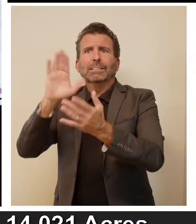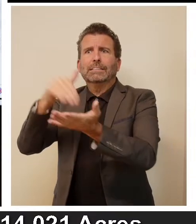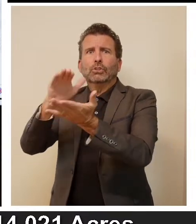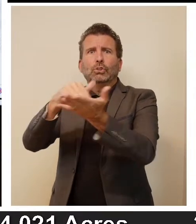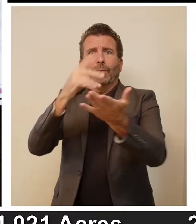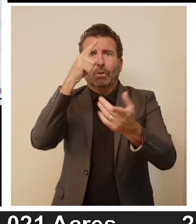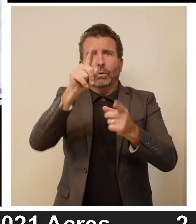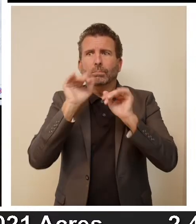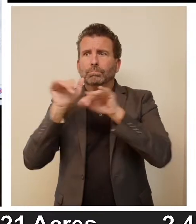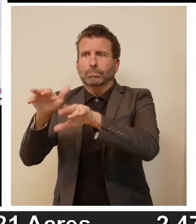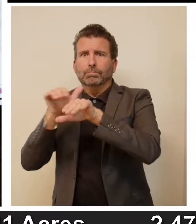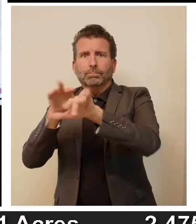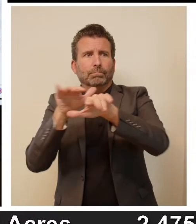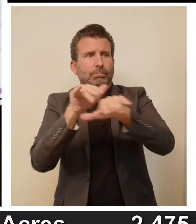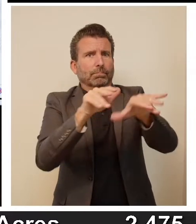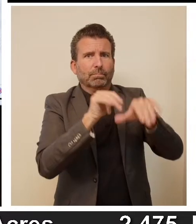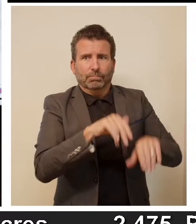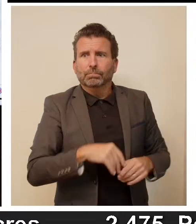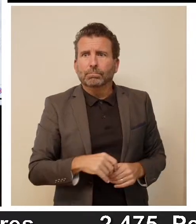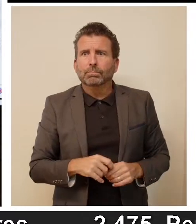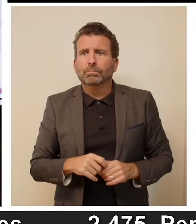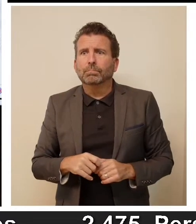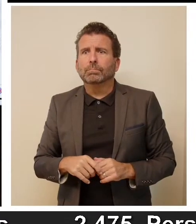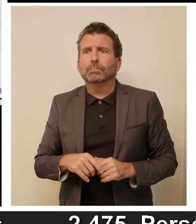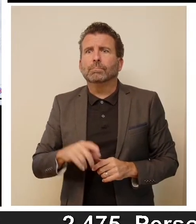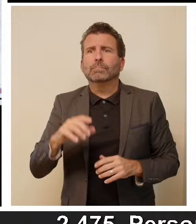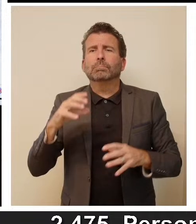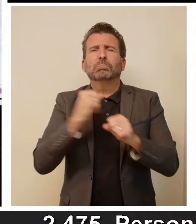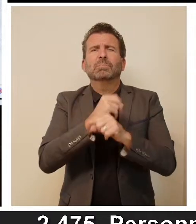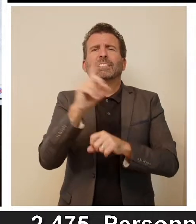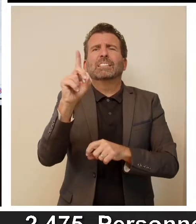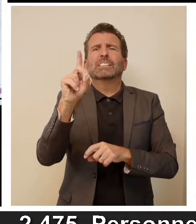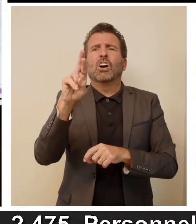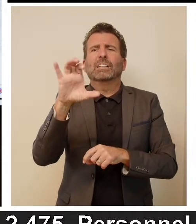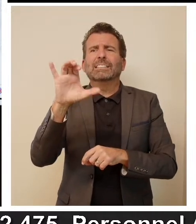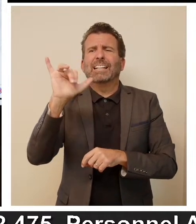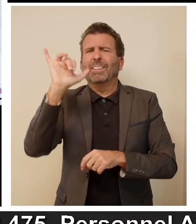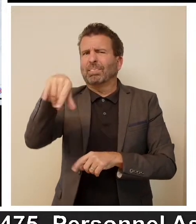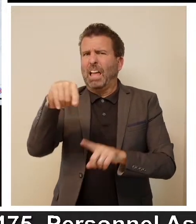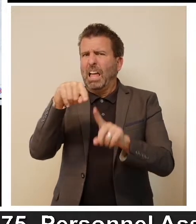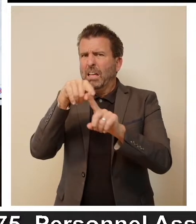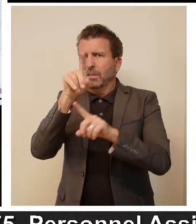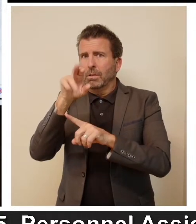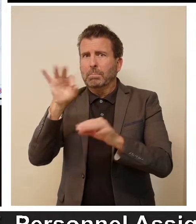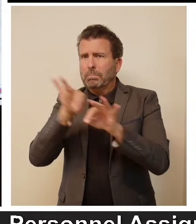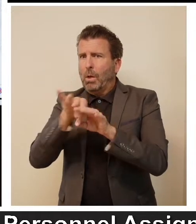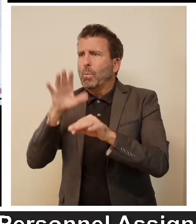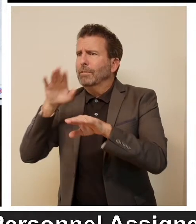DRC locations online at www.fema.gov/disaster/4856.